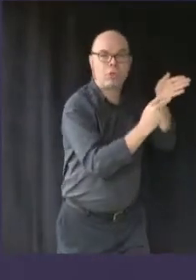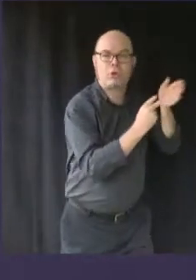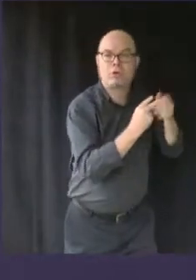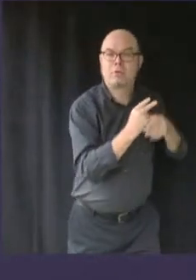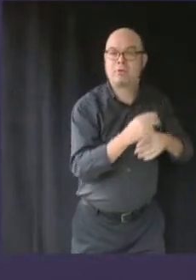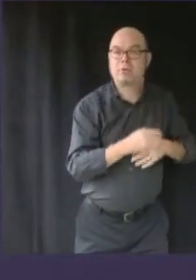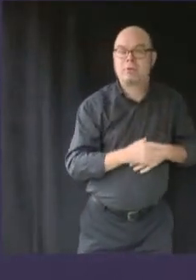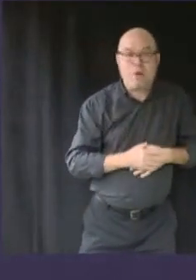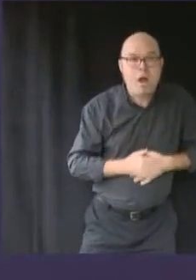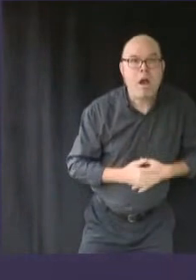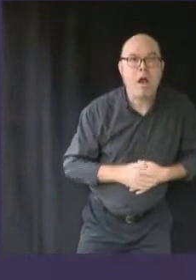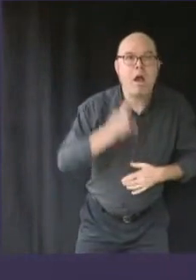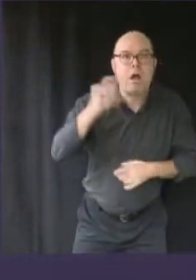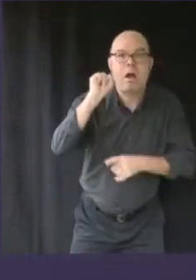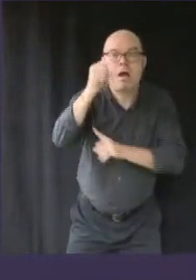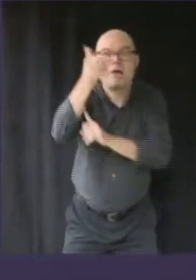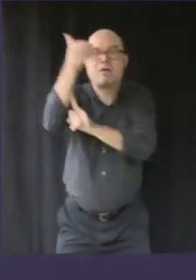so